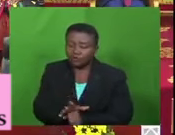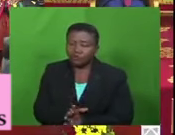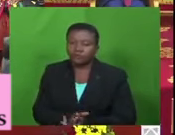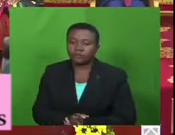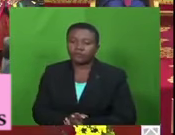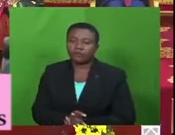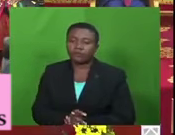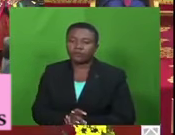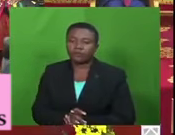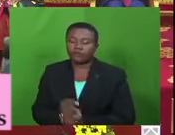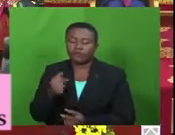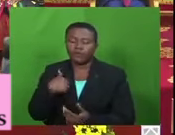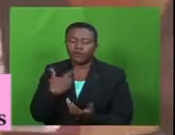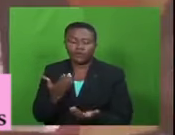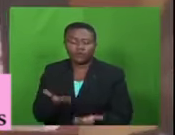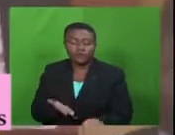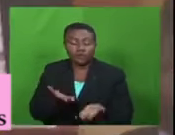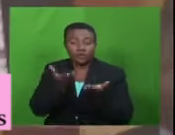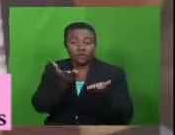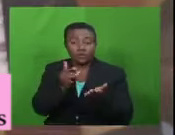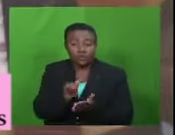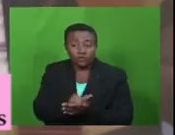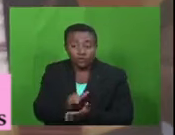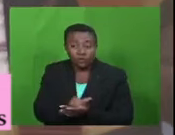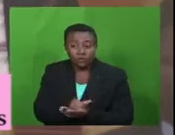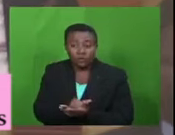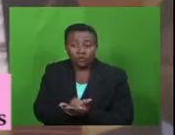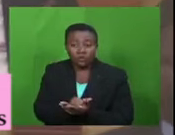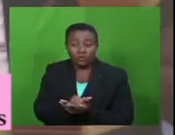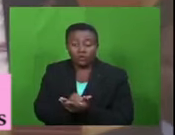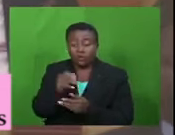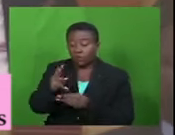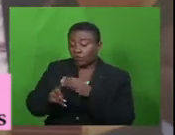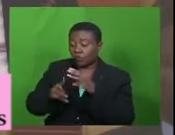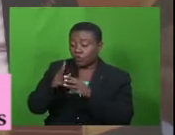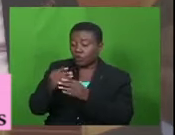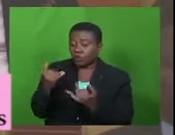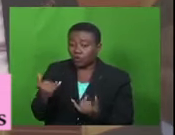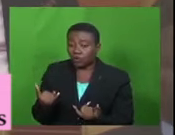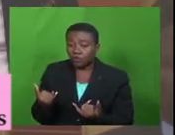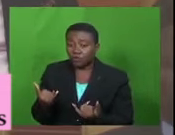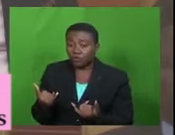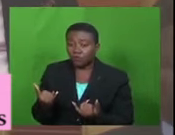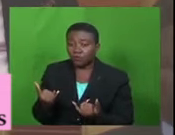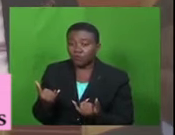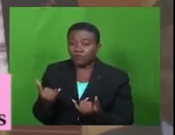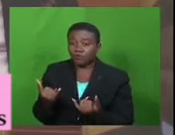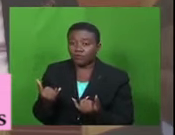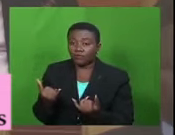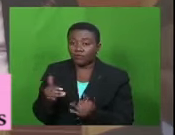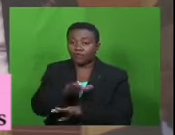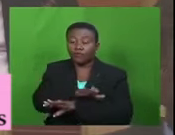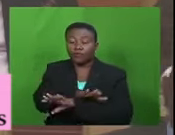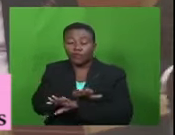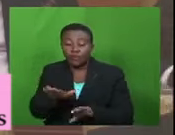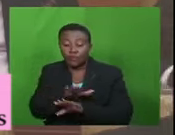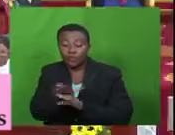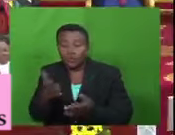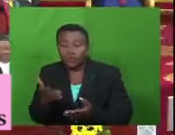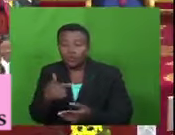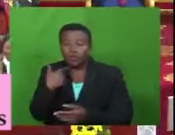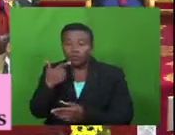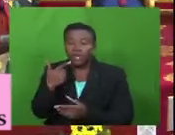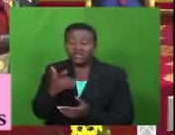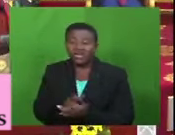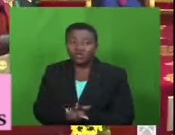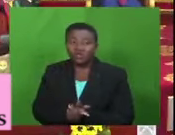I would like to suggest that with the best will in the world, Mr. Speaker, no auditor can put a figure on the cost of keeping the children in